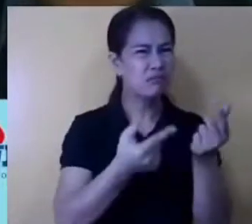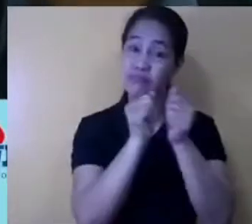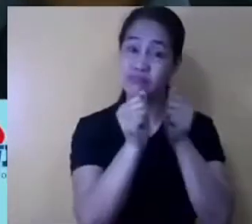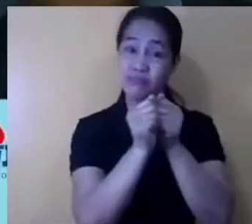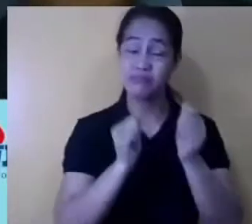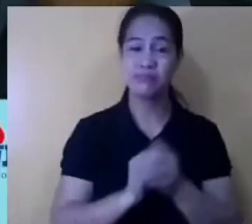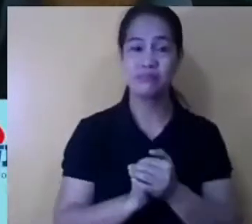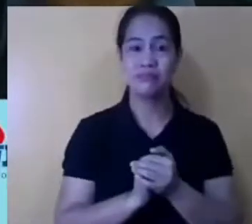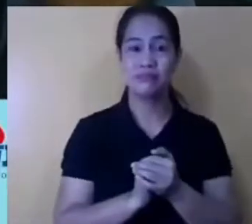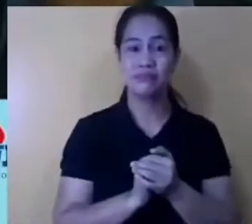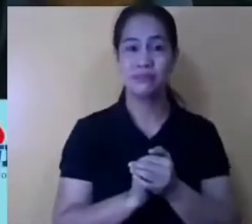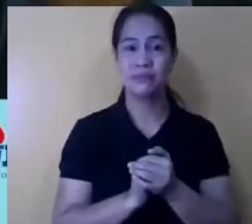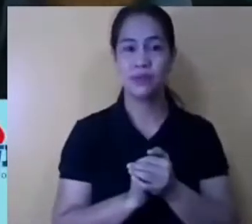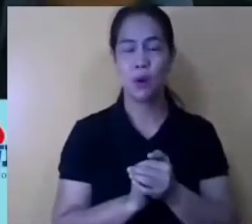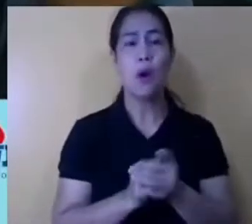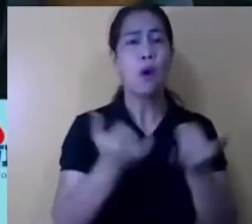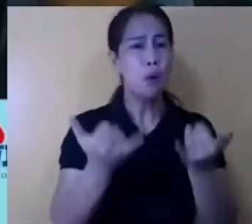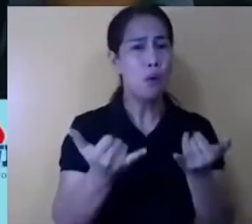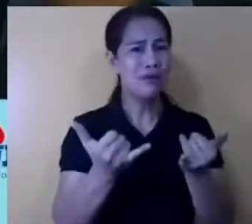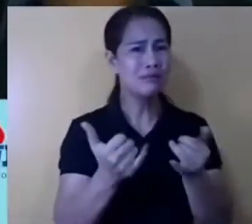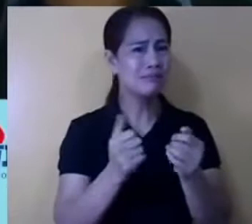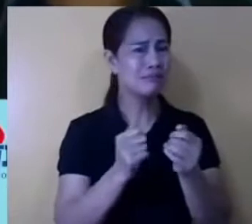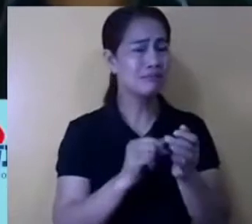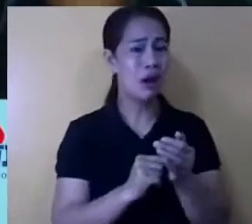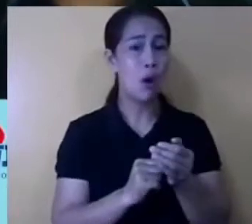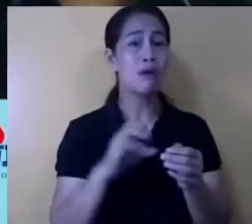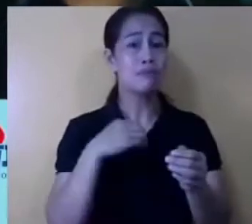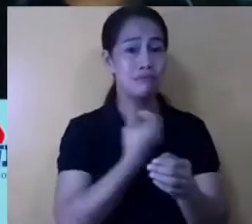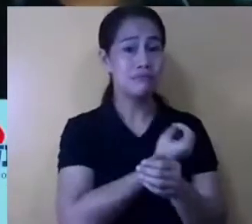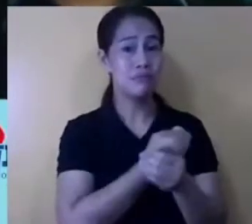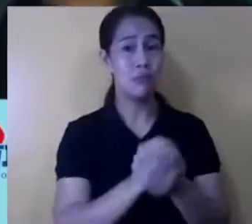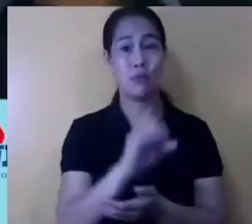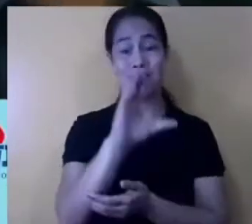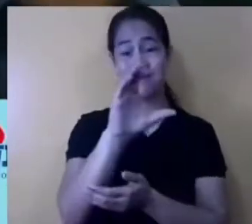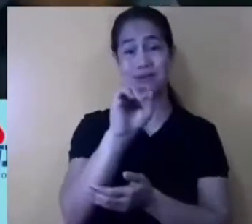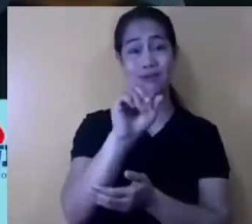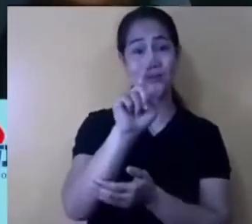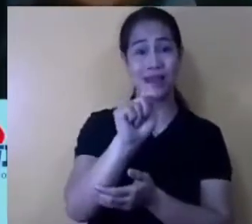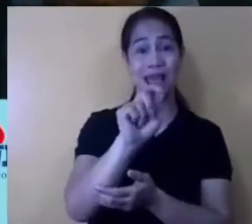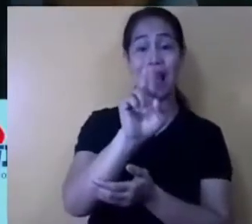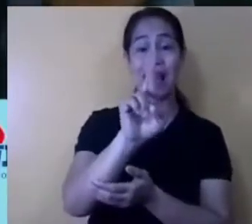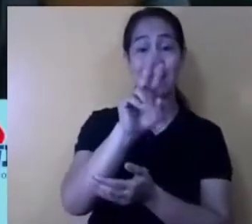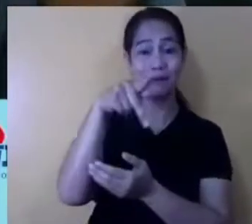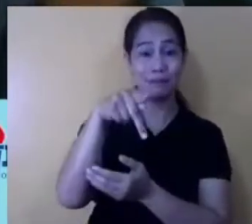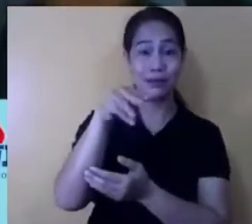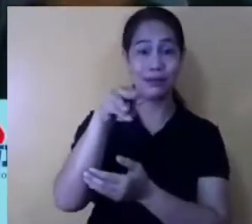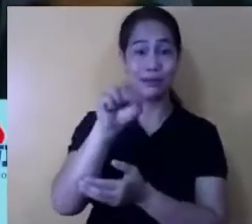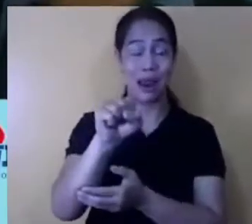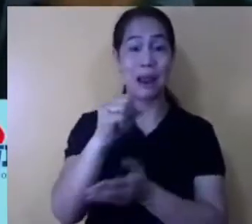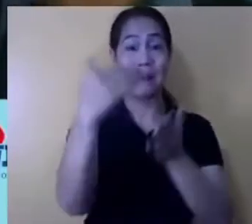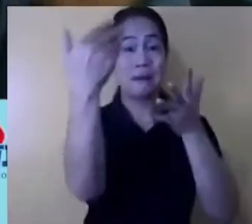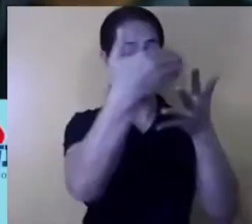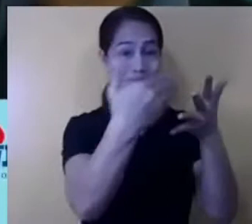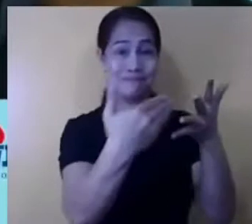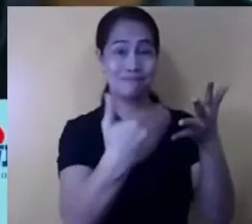mean? We now refer to our COT RPMS rubric.